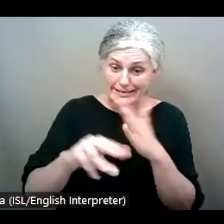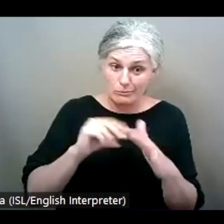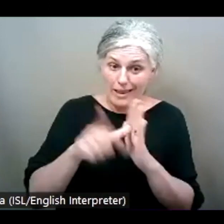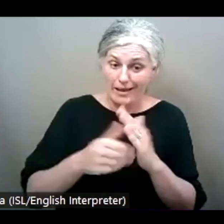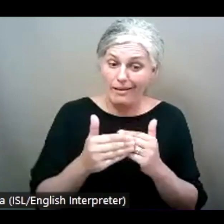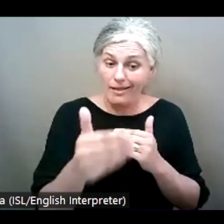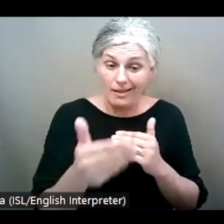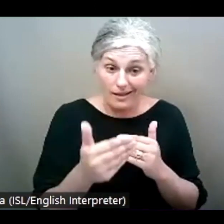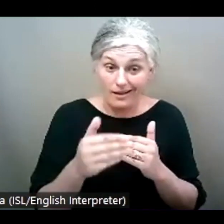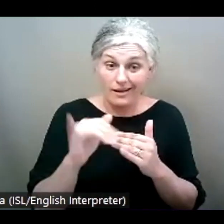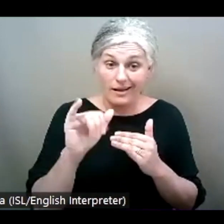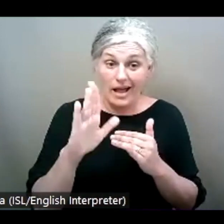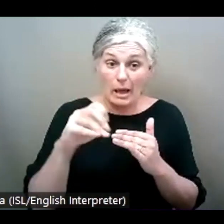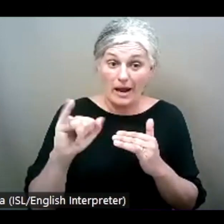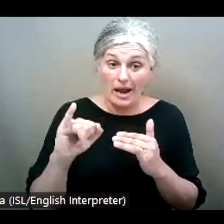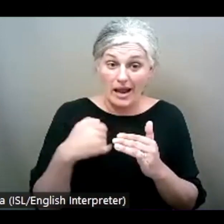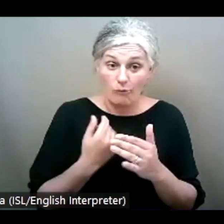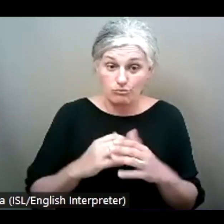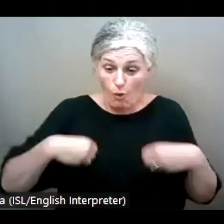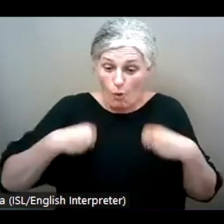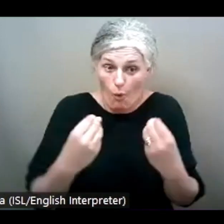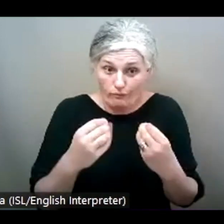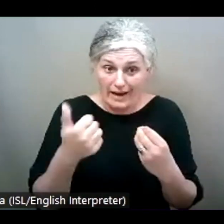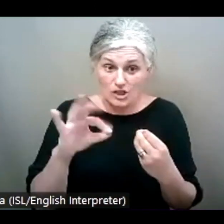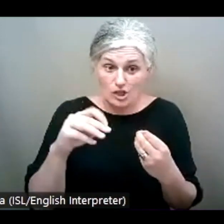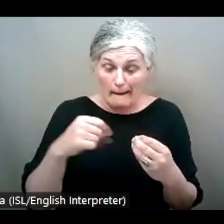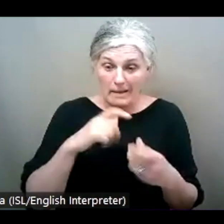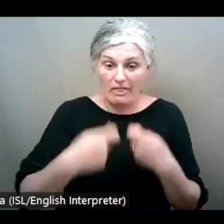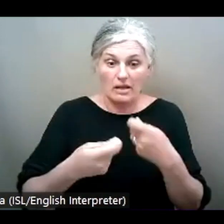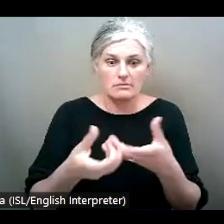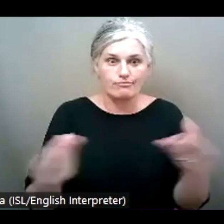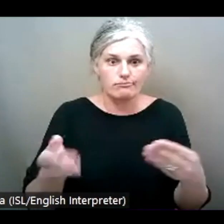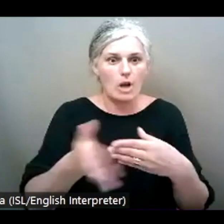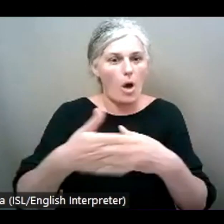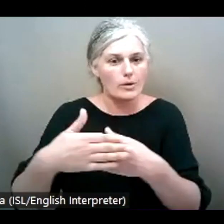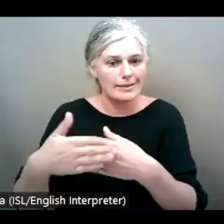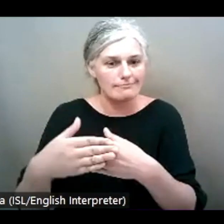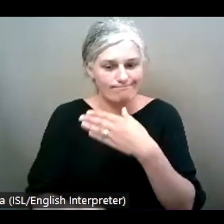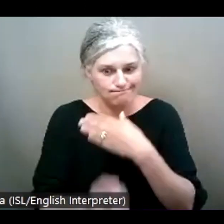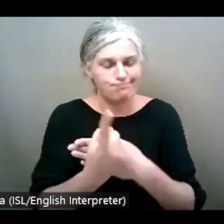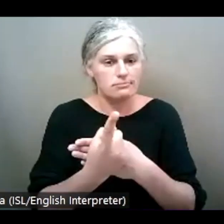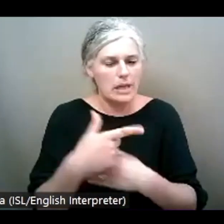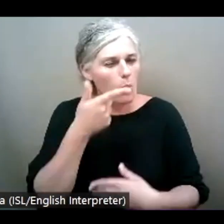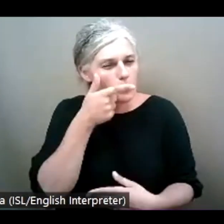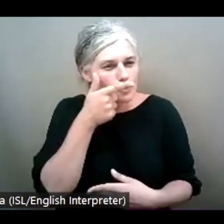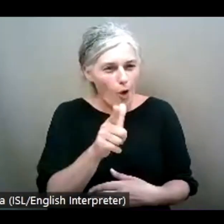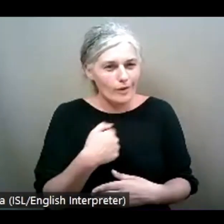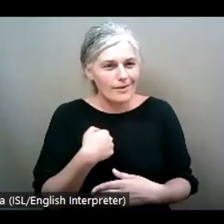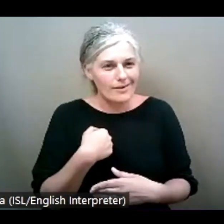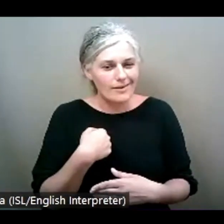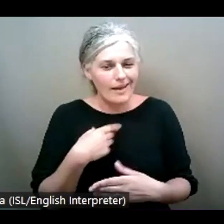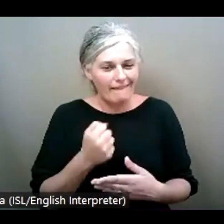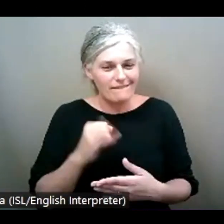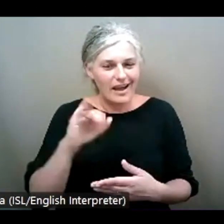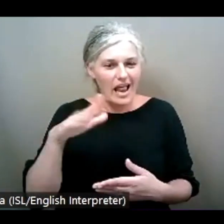involved with ILMI, after I went to the AGM, we were in lockdown. So I was so lucky that I had ILMI